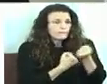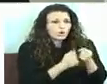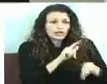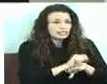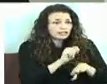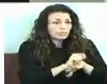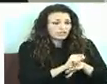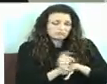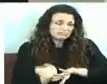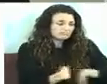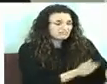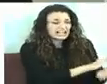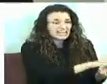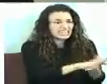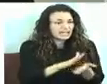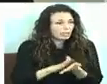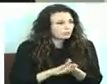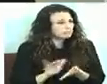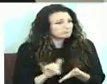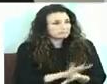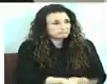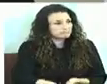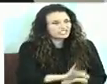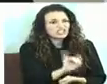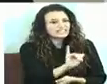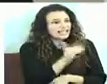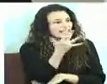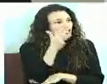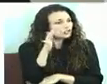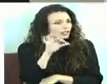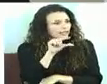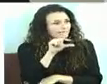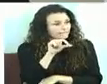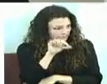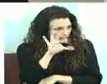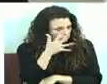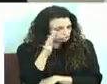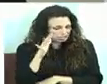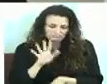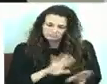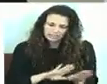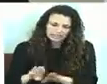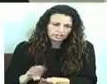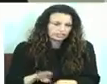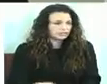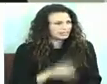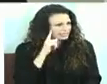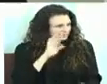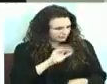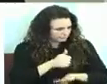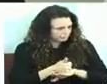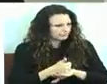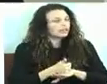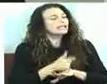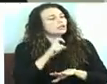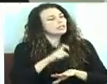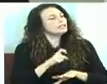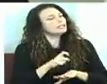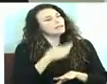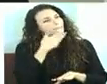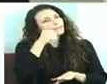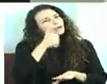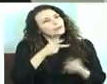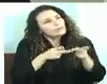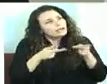the unnecessary, just like that fig tree, in order to have the proper space to establish prayer or to have the proper mindset